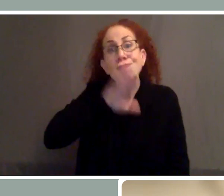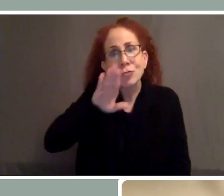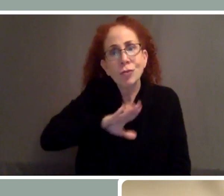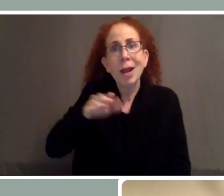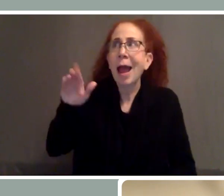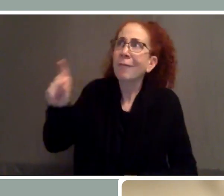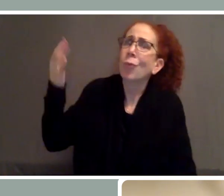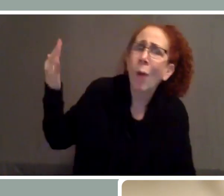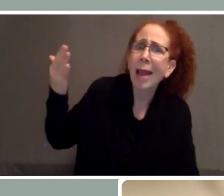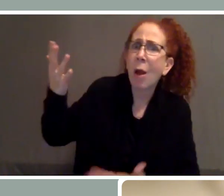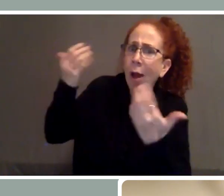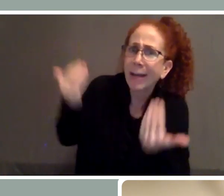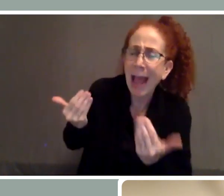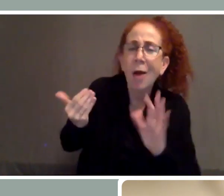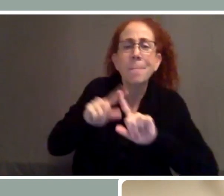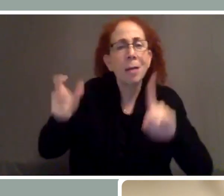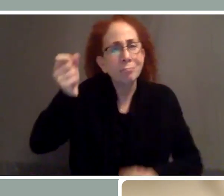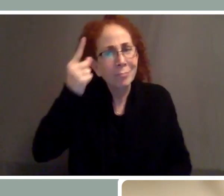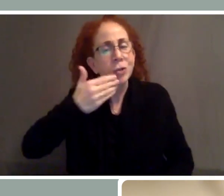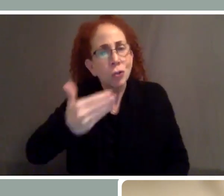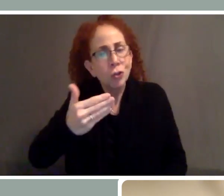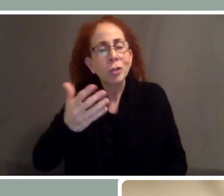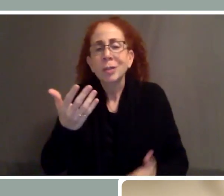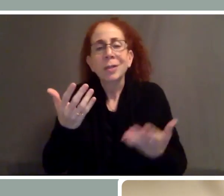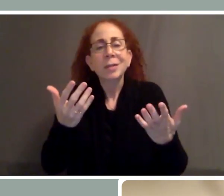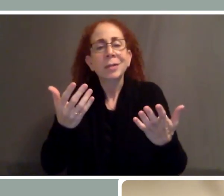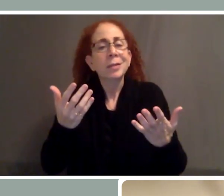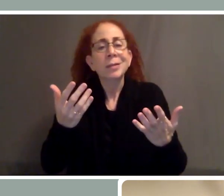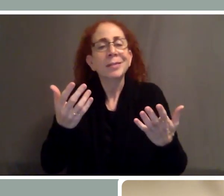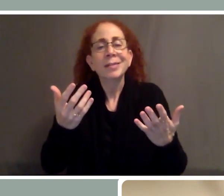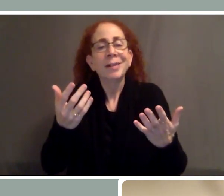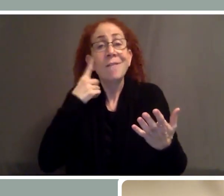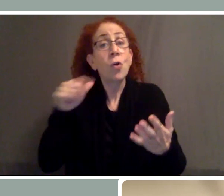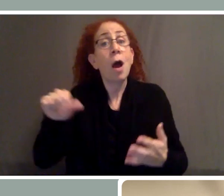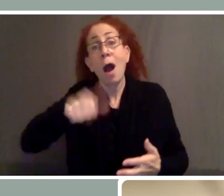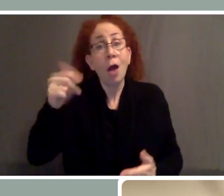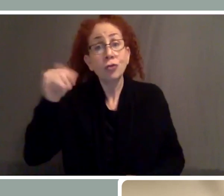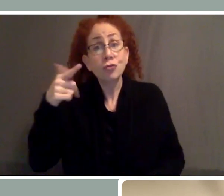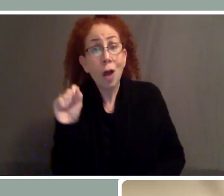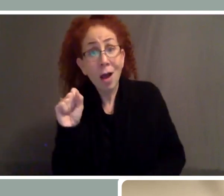it. But, the good news is that for other drugs,